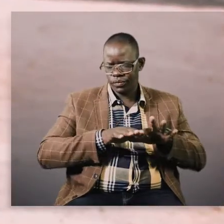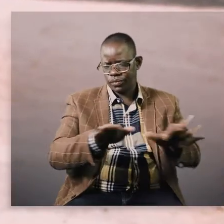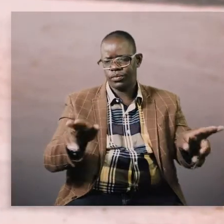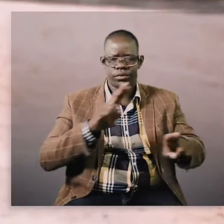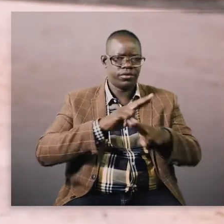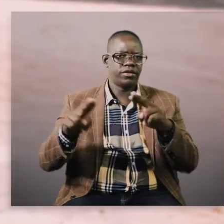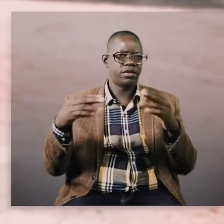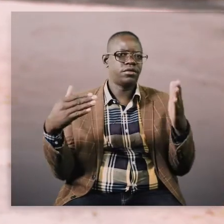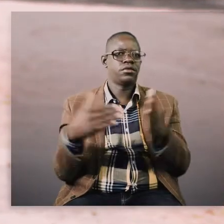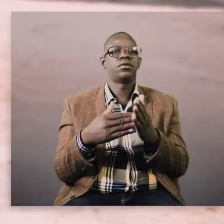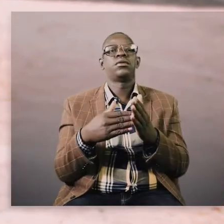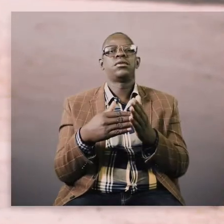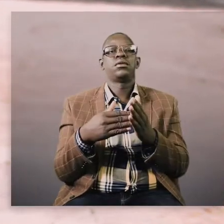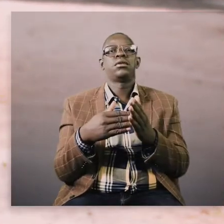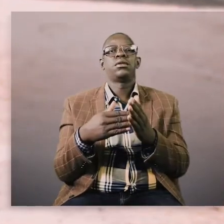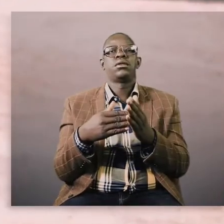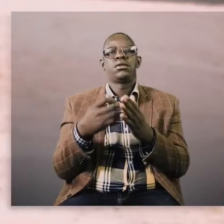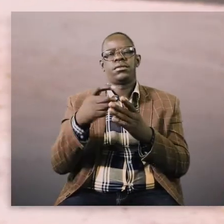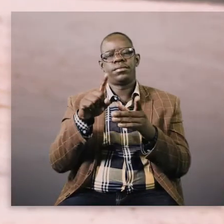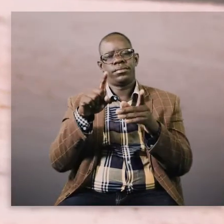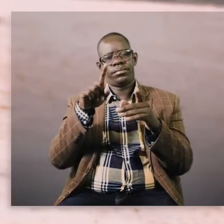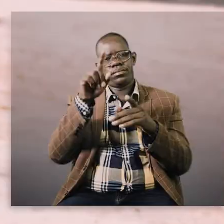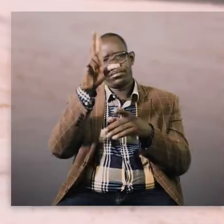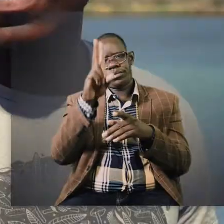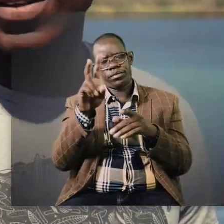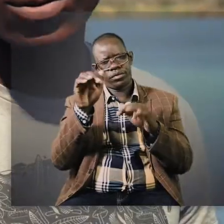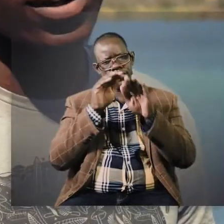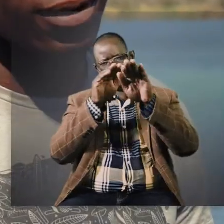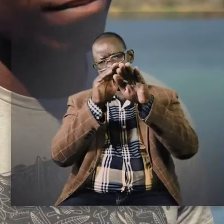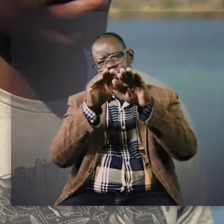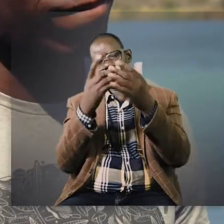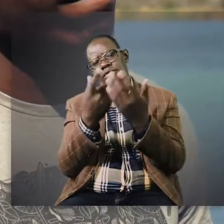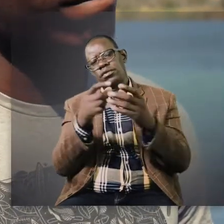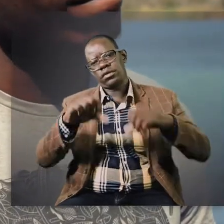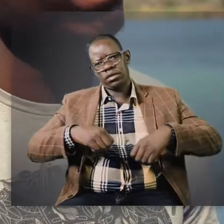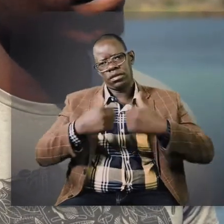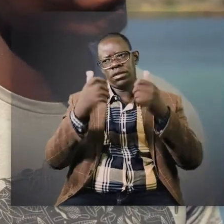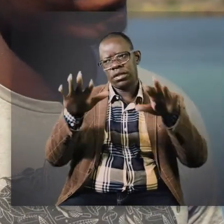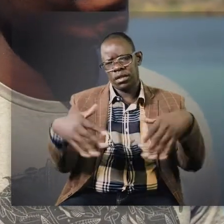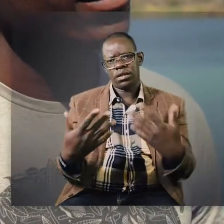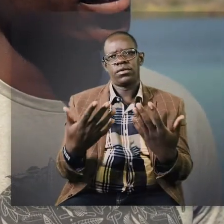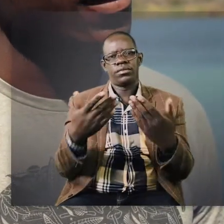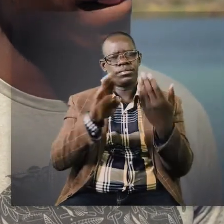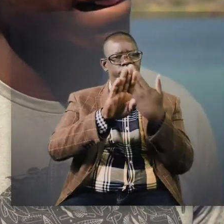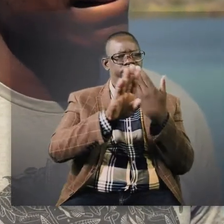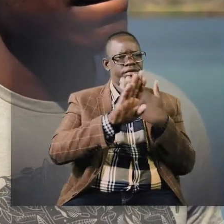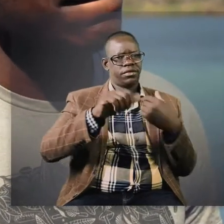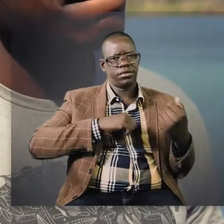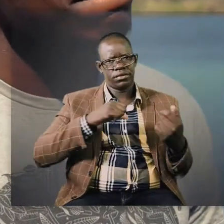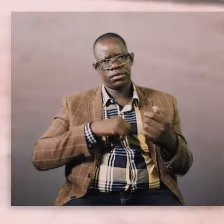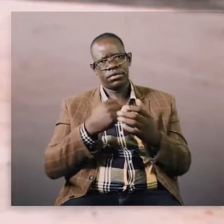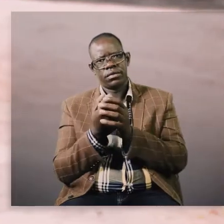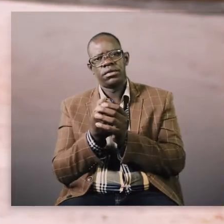very far. I think people need to be educated about primary health care and about how to prevent these diseases, especially